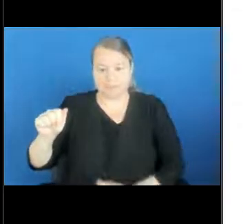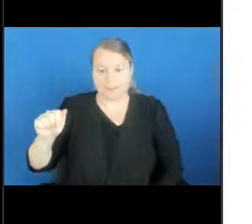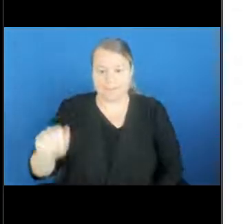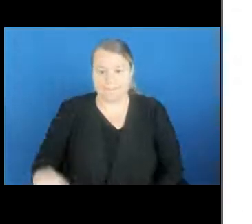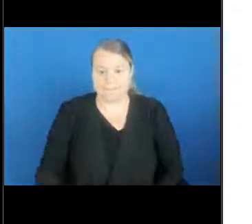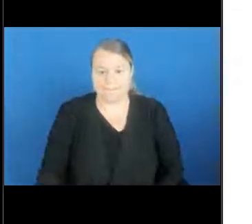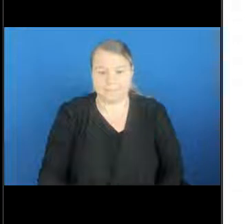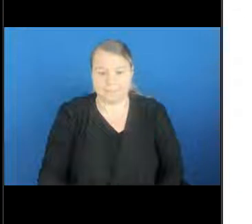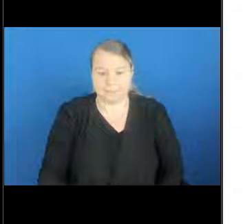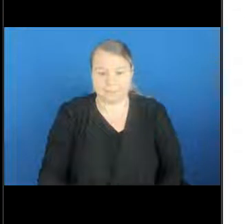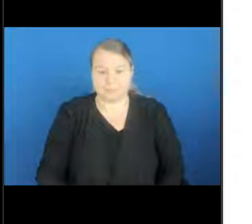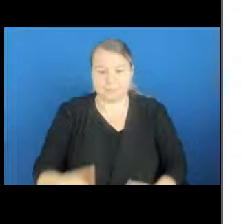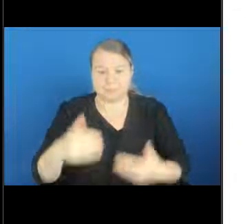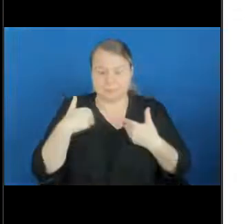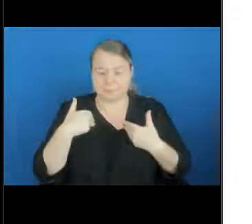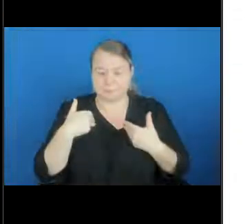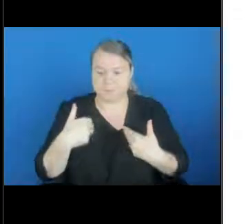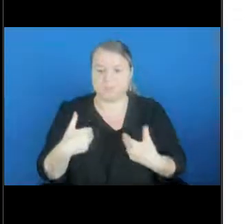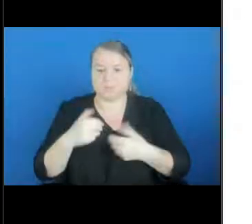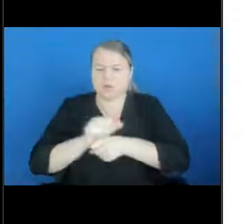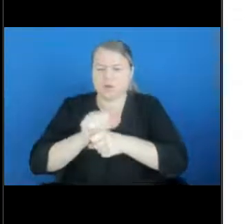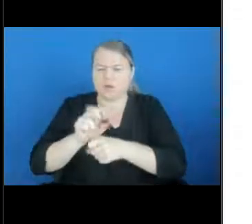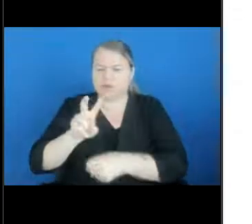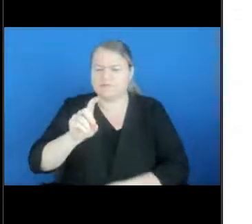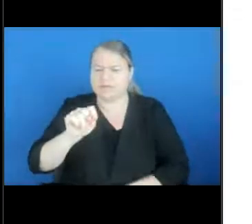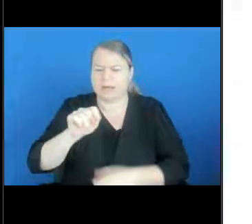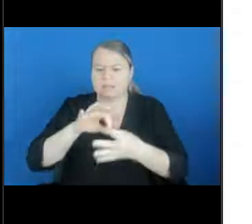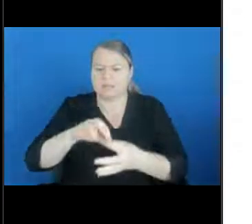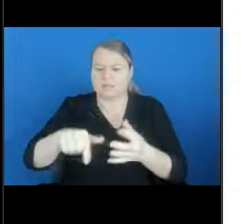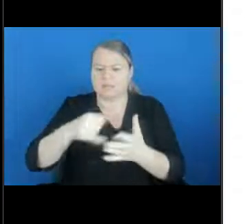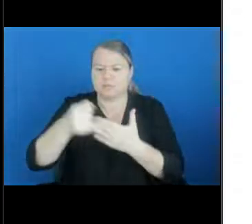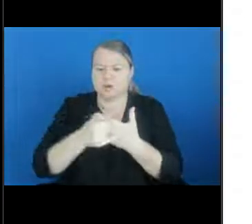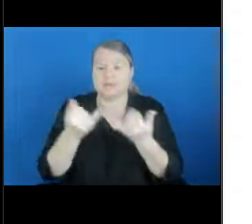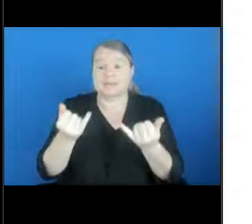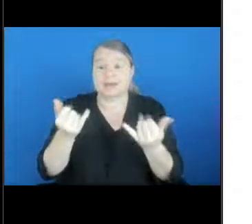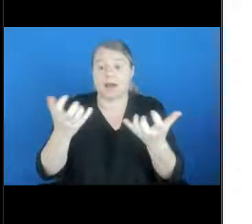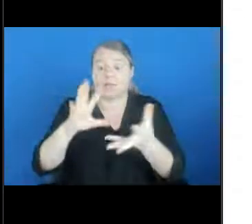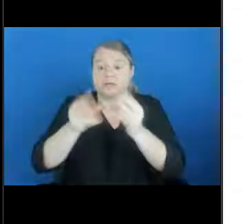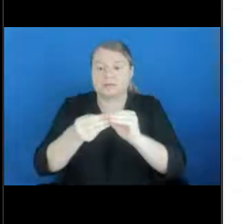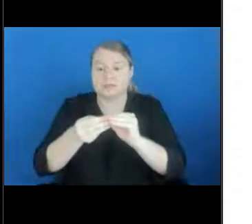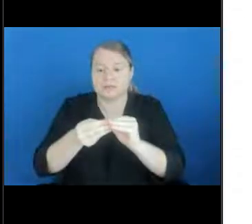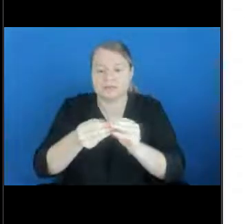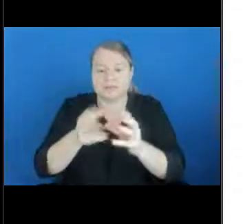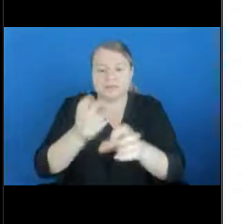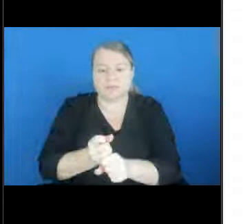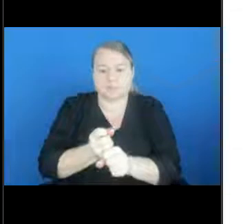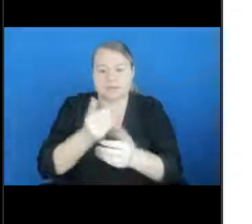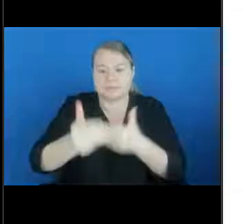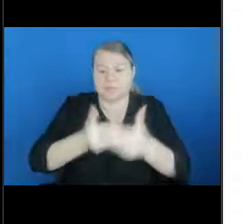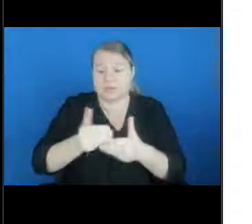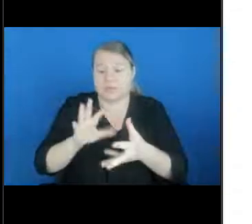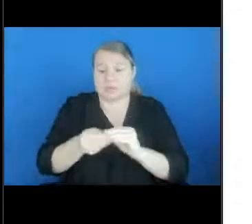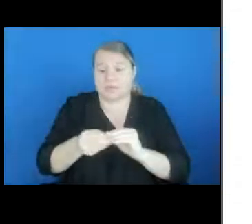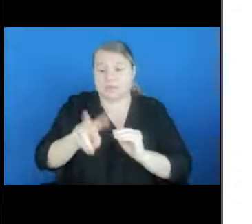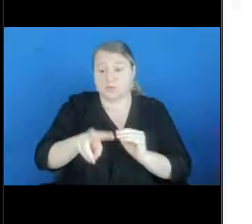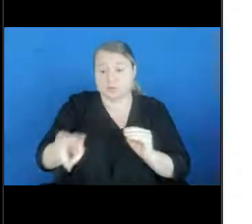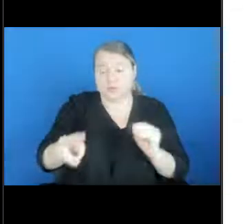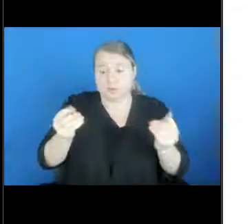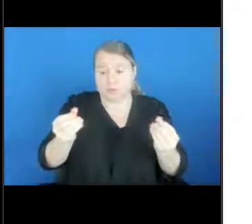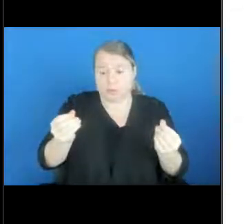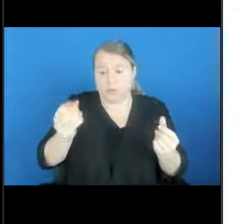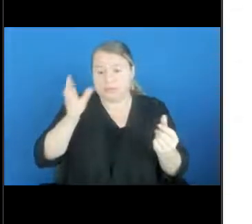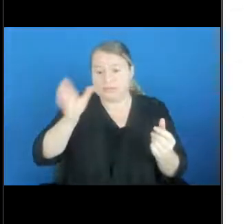So from this slide, I wanted to summarize the right-of-way process. There are 22 properties that